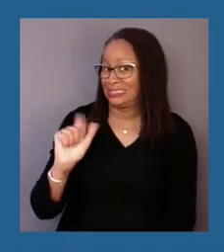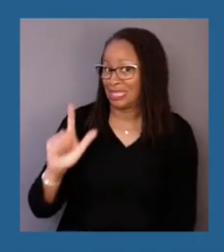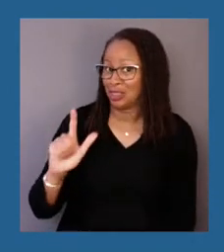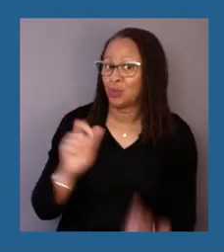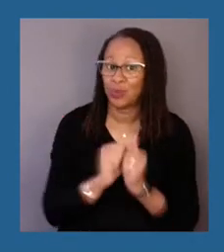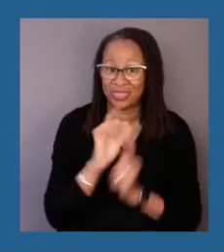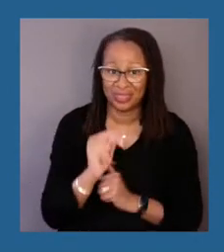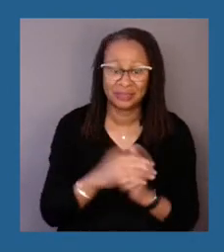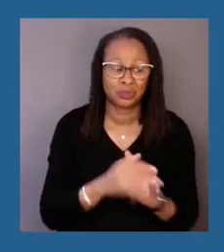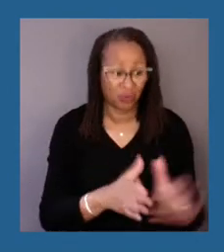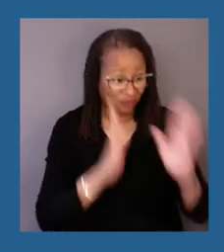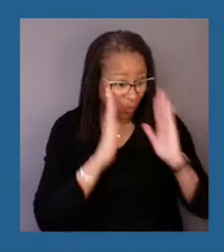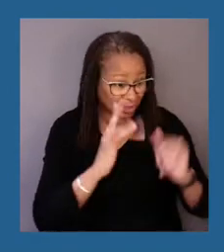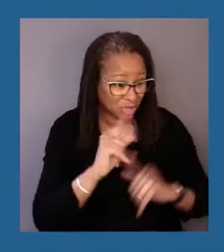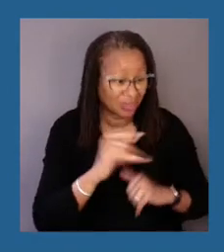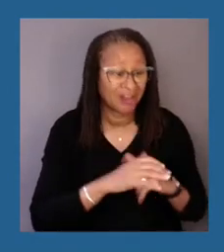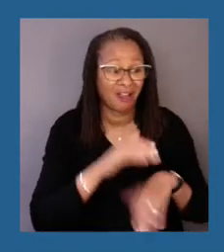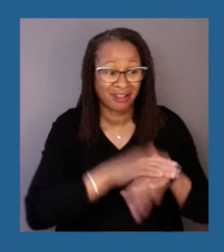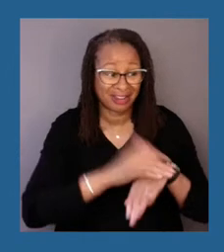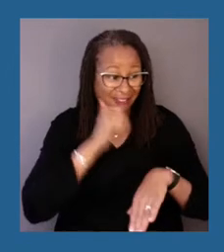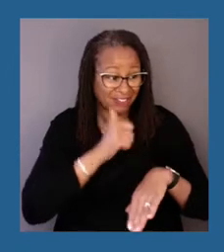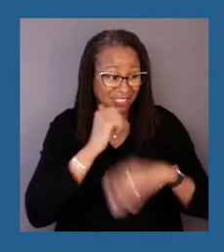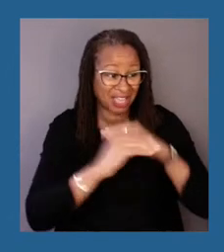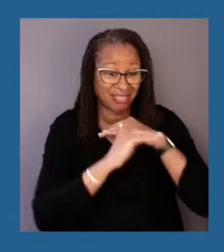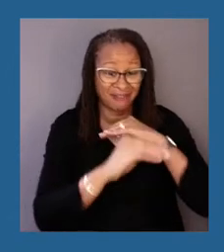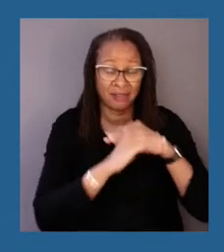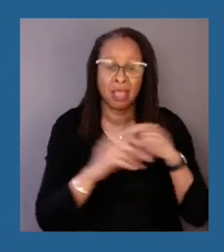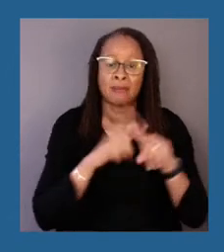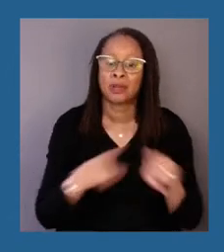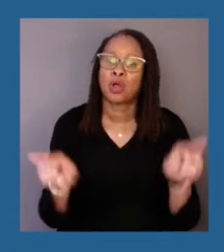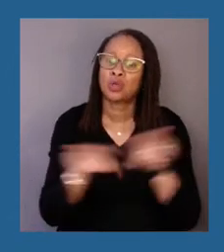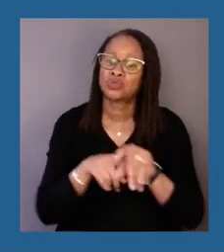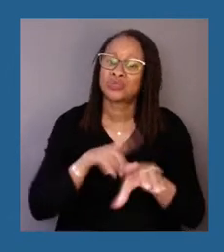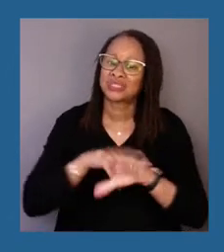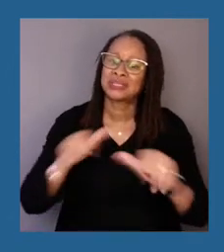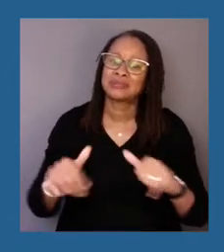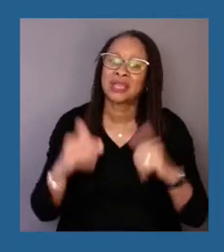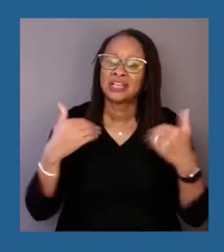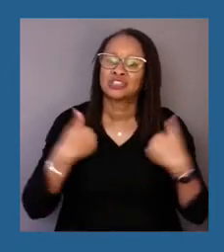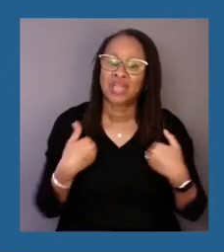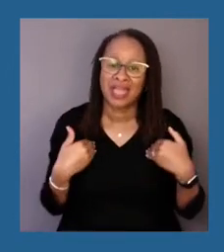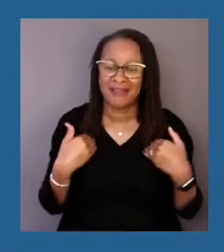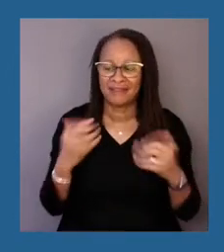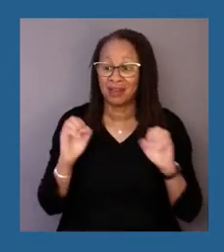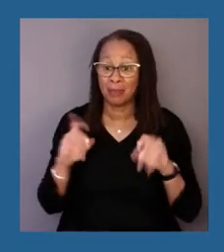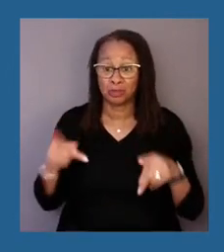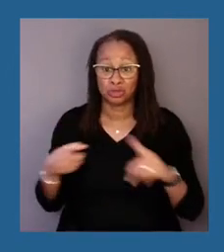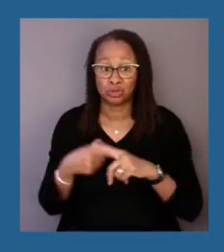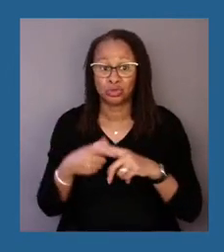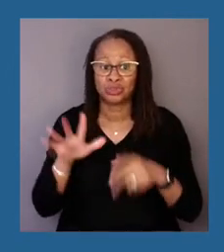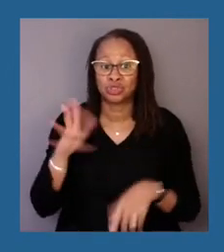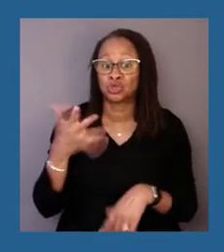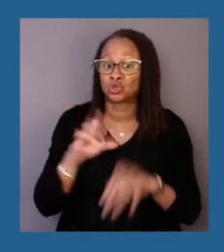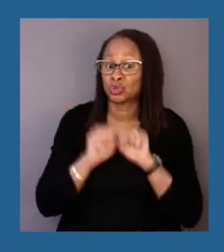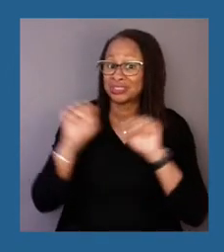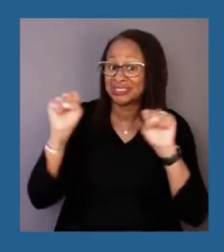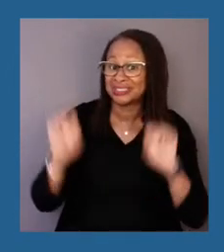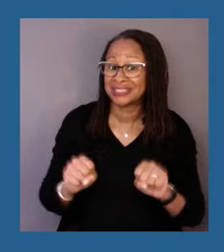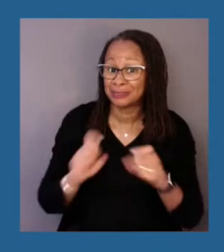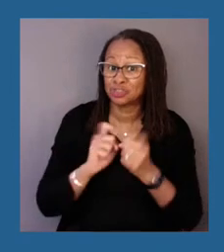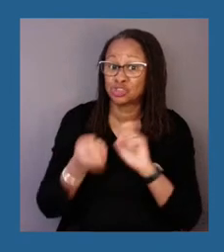know, day-to-day level, but also to actually have a shot at the sort of systemic change that we need to make.